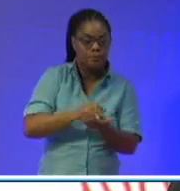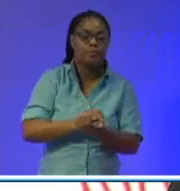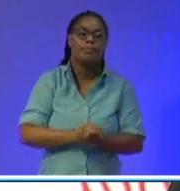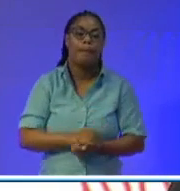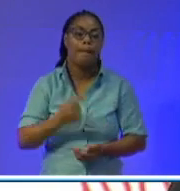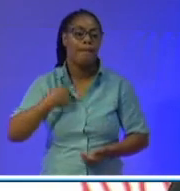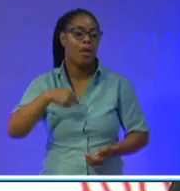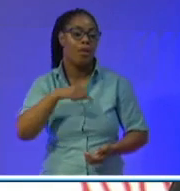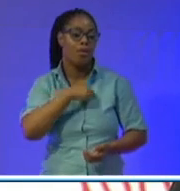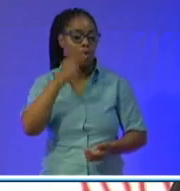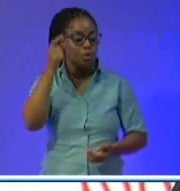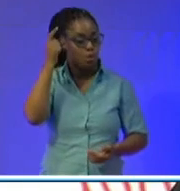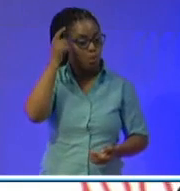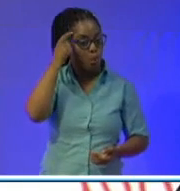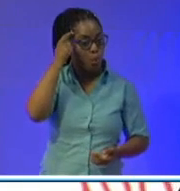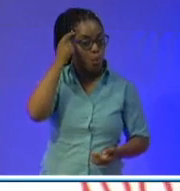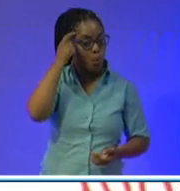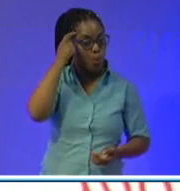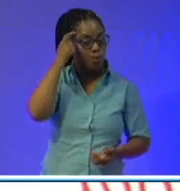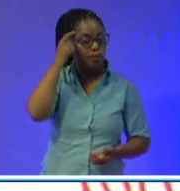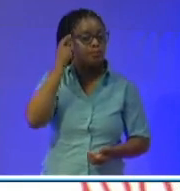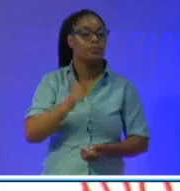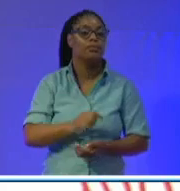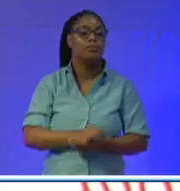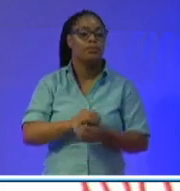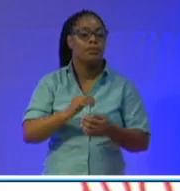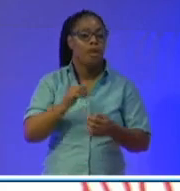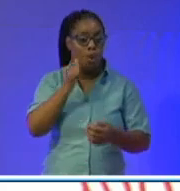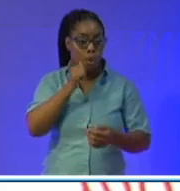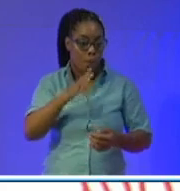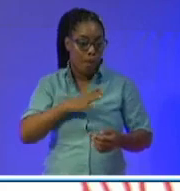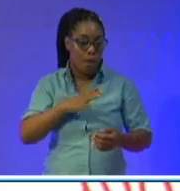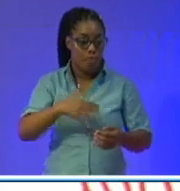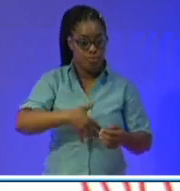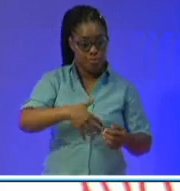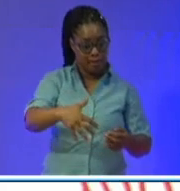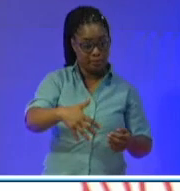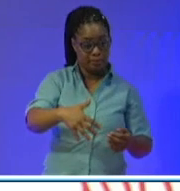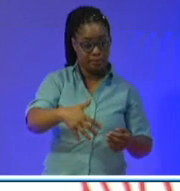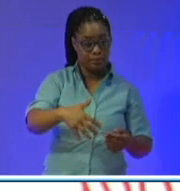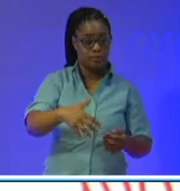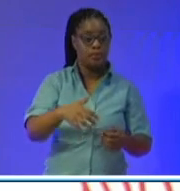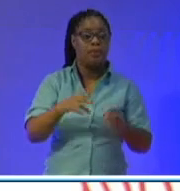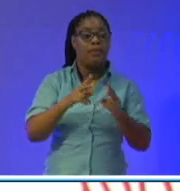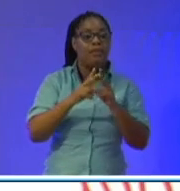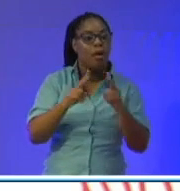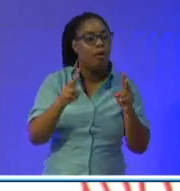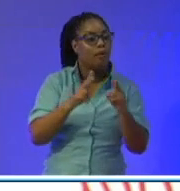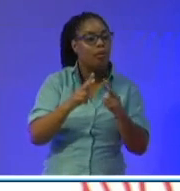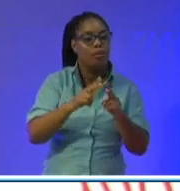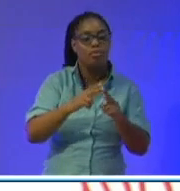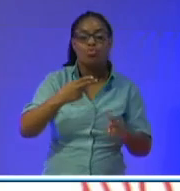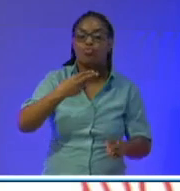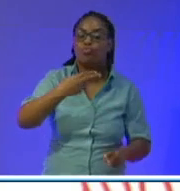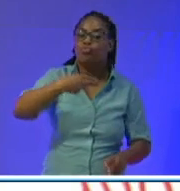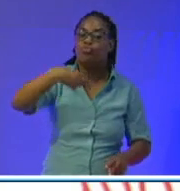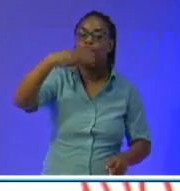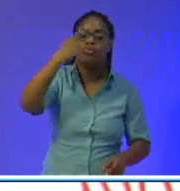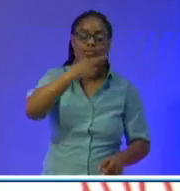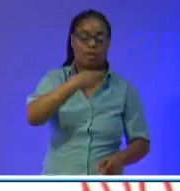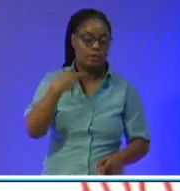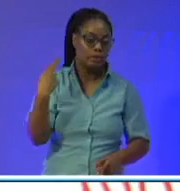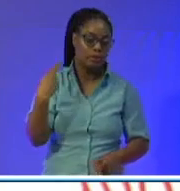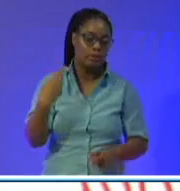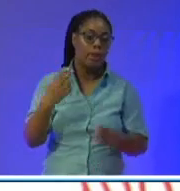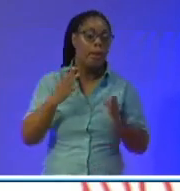women as being physiologically and immunologically, there would be some level of compromise.